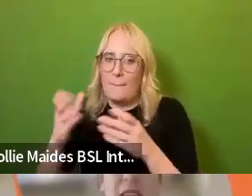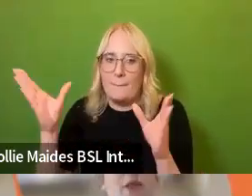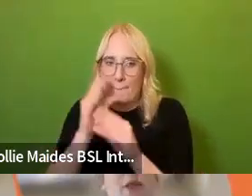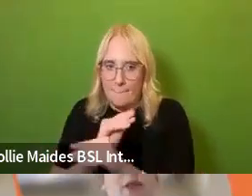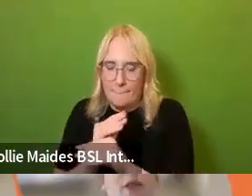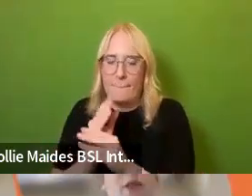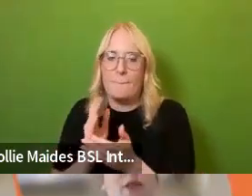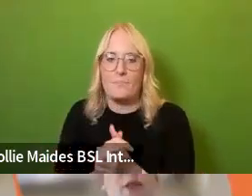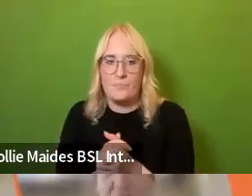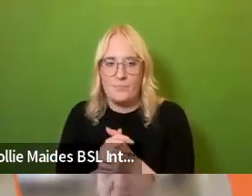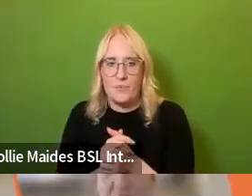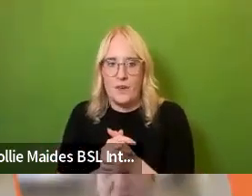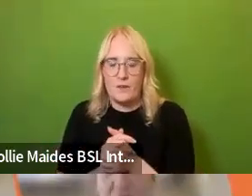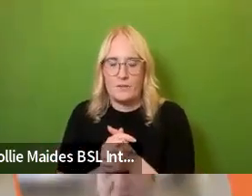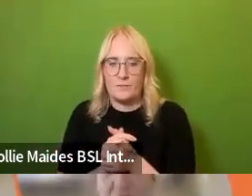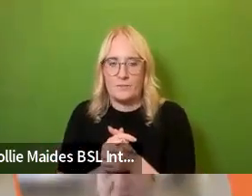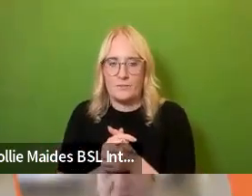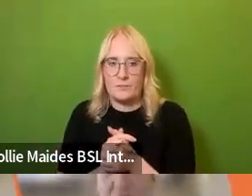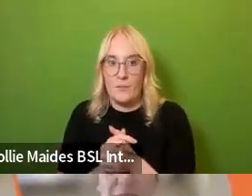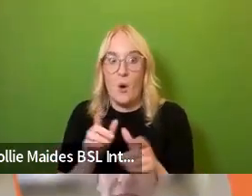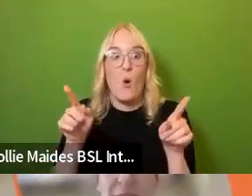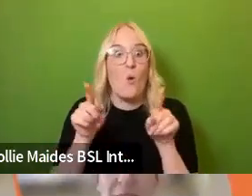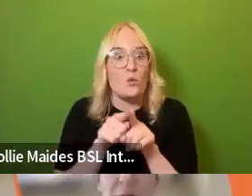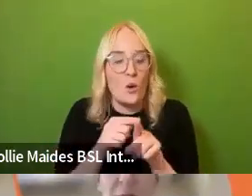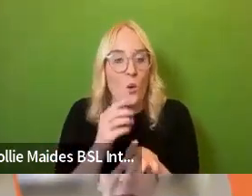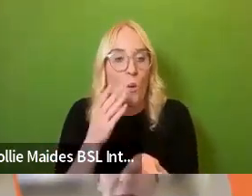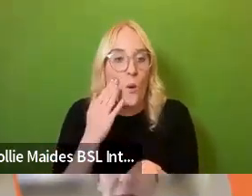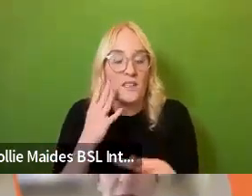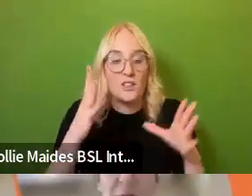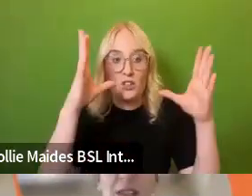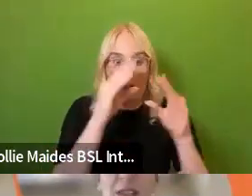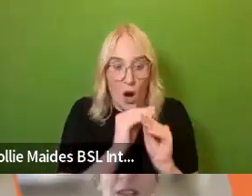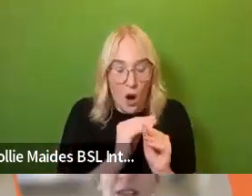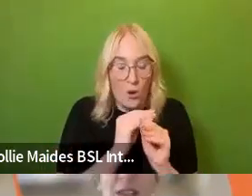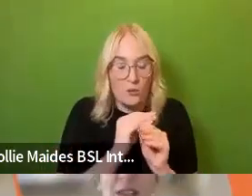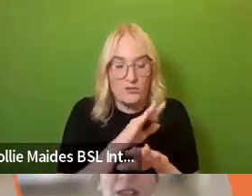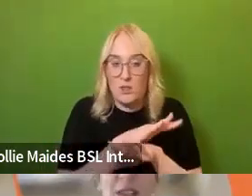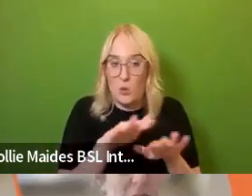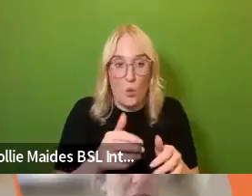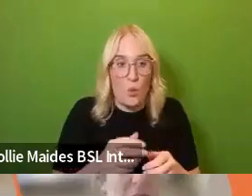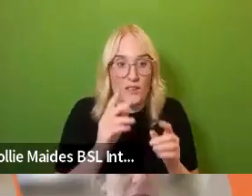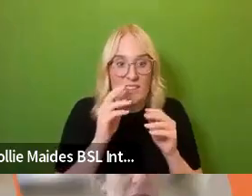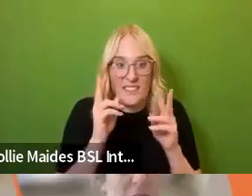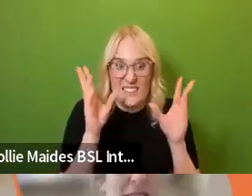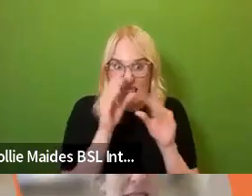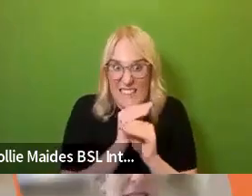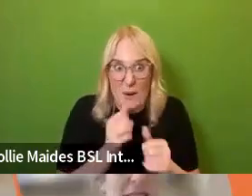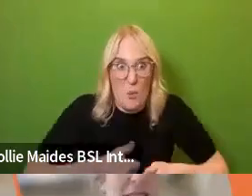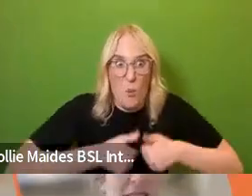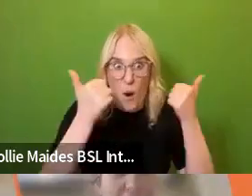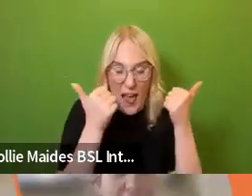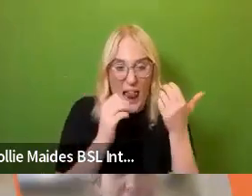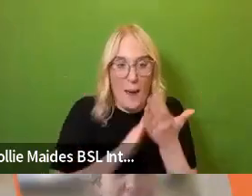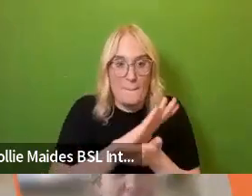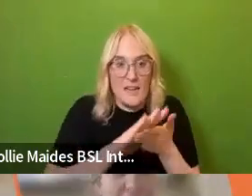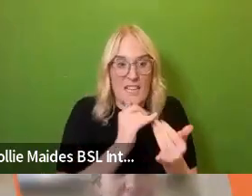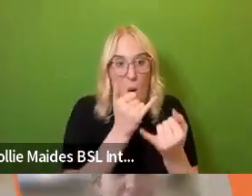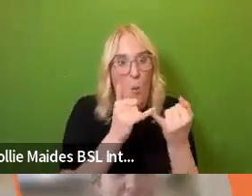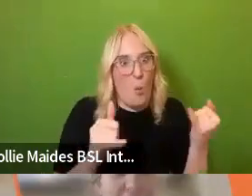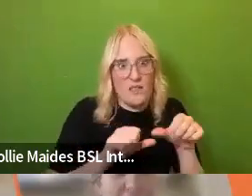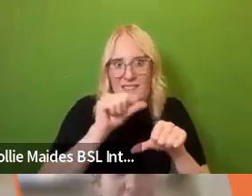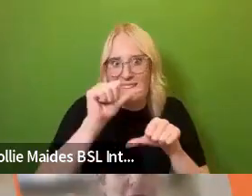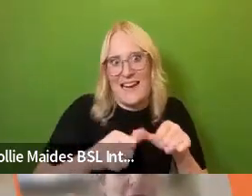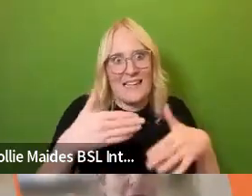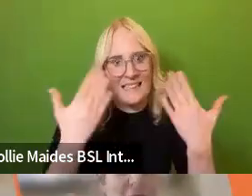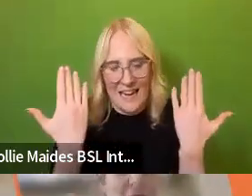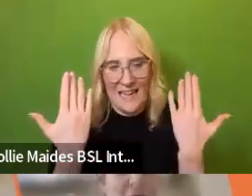Then on the flip side of that, when a child doesn't sleep well, their sensory processing tends to worsen the next day. So that's where we're